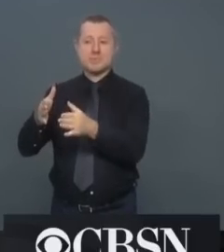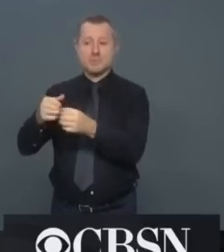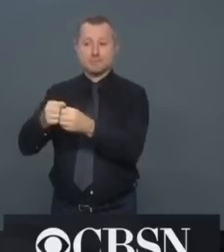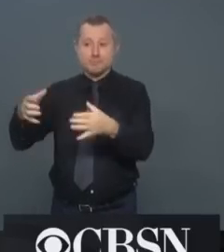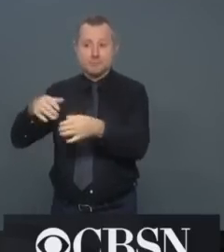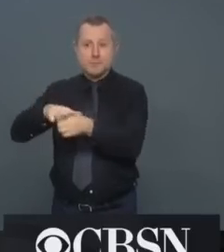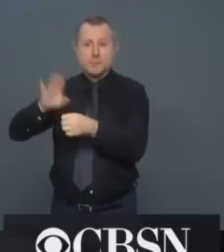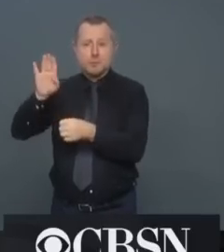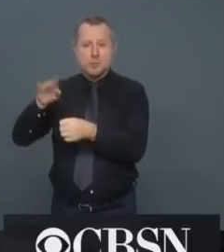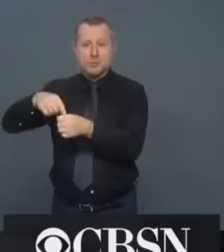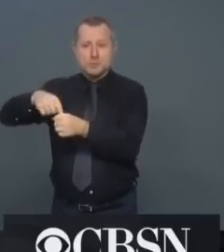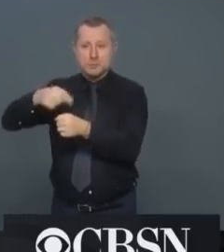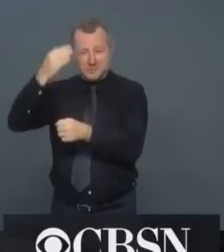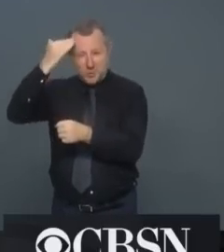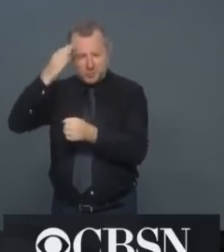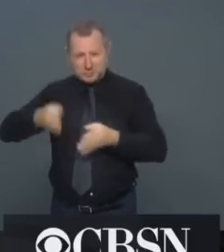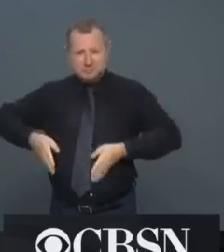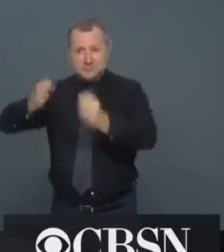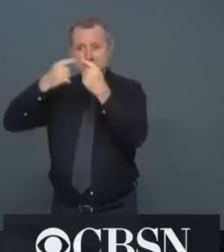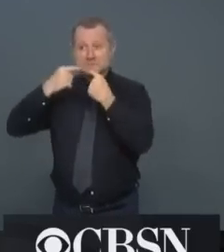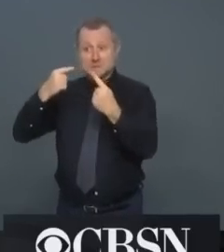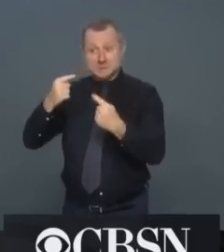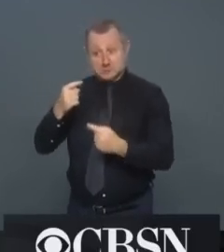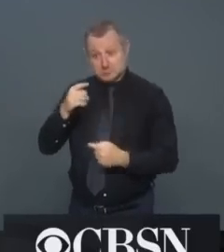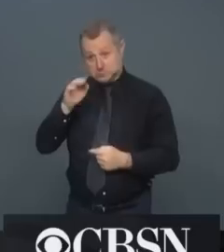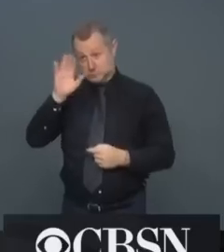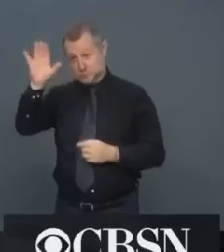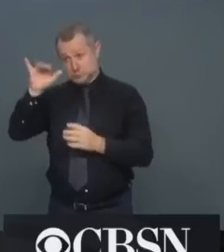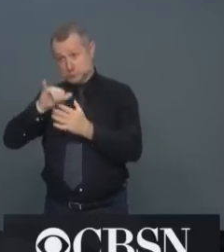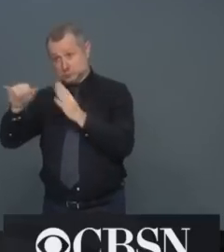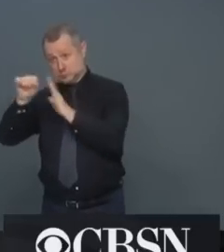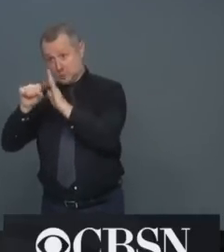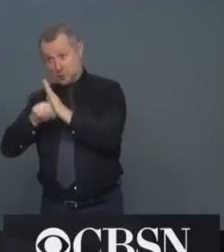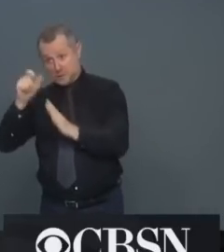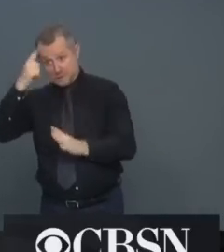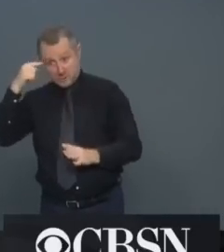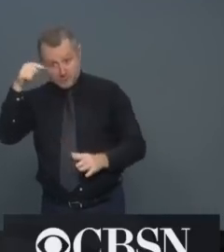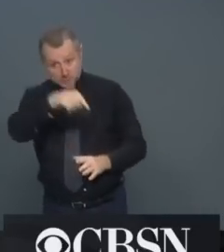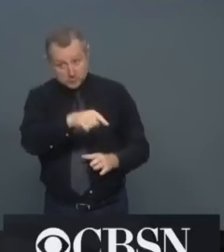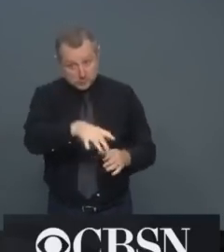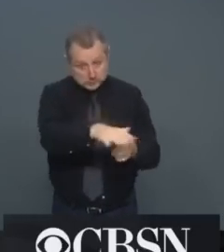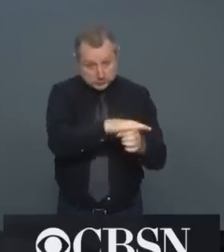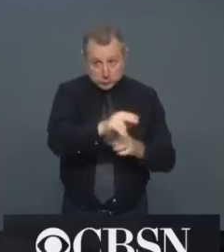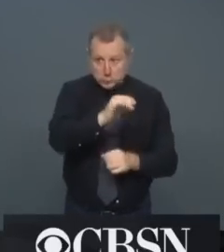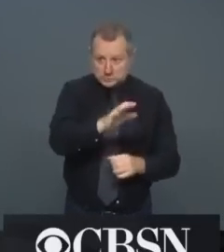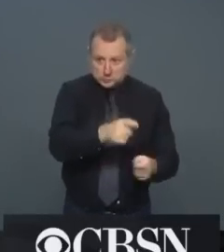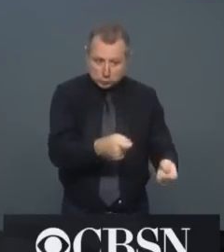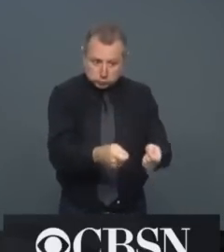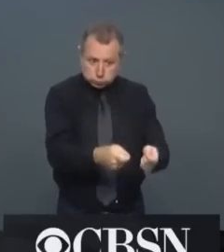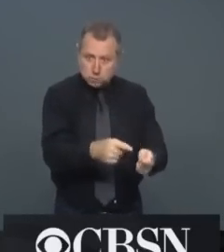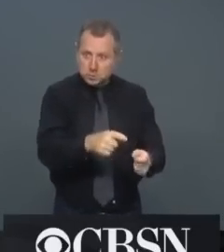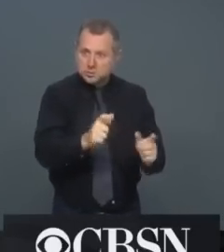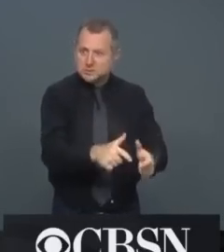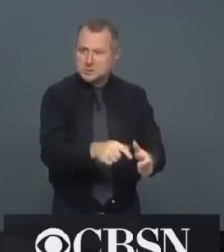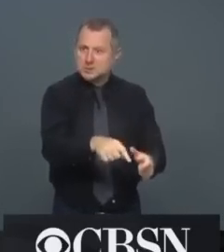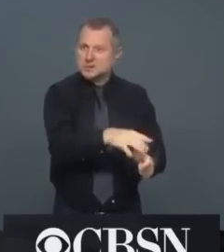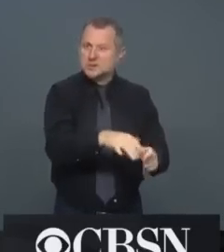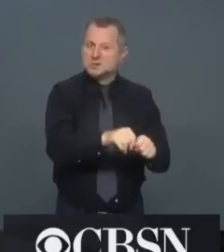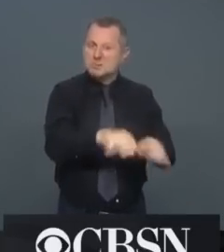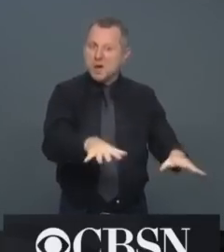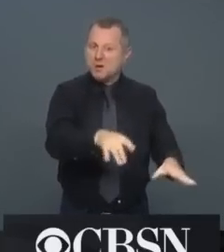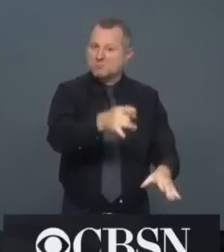is your office working with the city to try and contain that? And do you believe that this cluster in Brooklyn and Queens